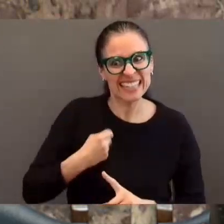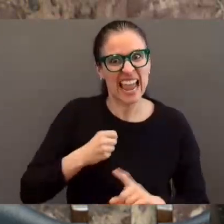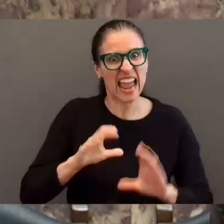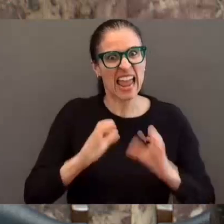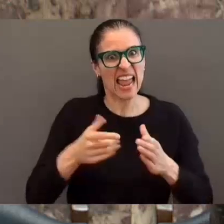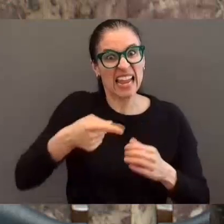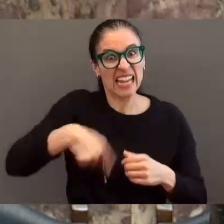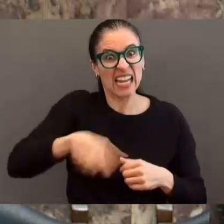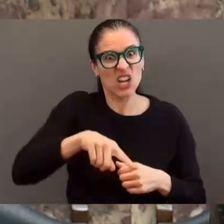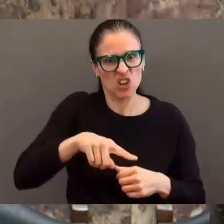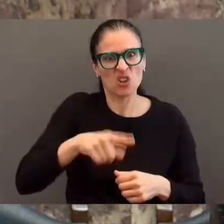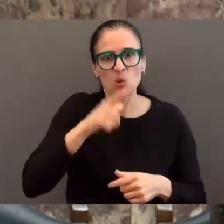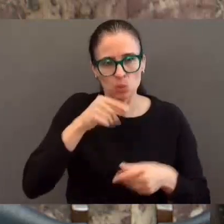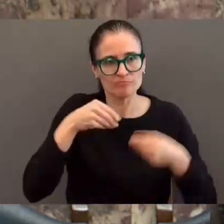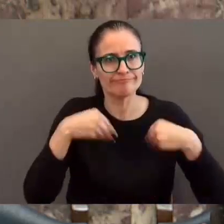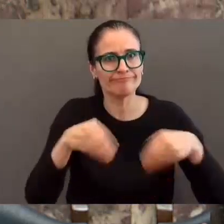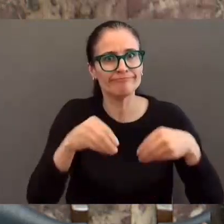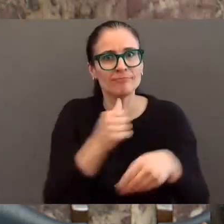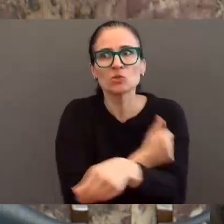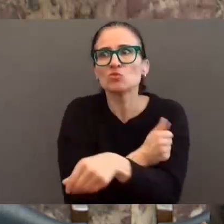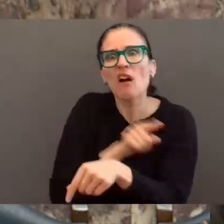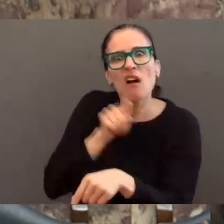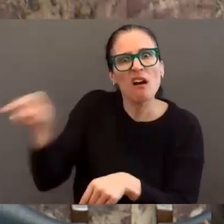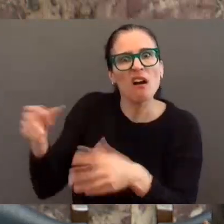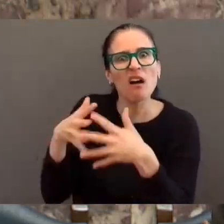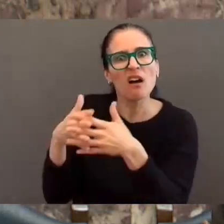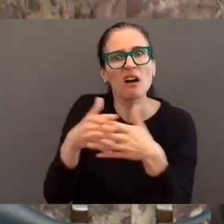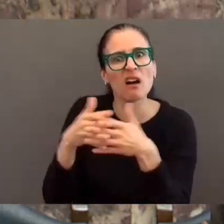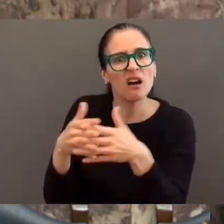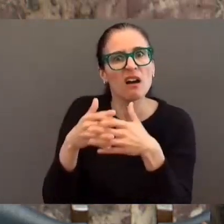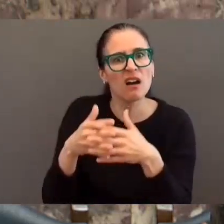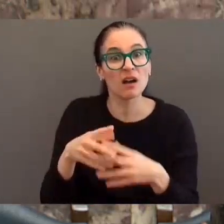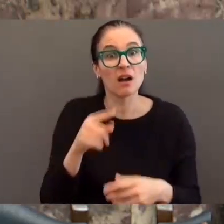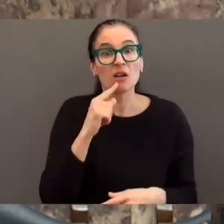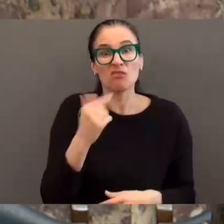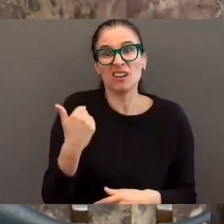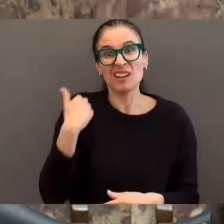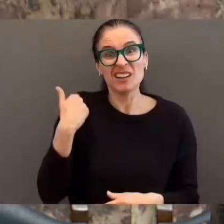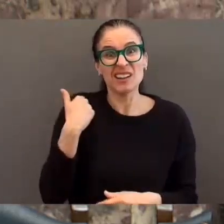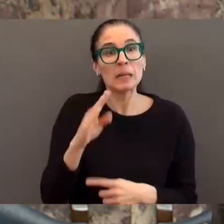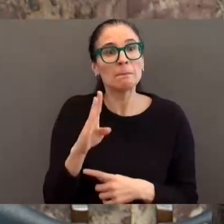was just charged exporting enough fentanyl out of Vancouver to kill